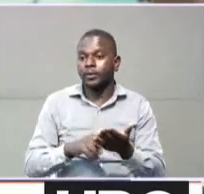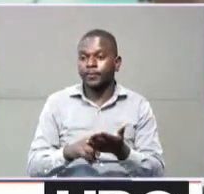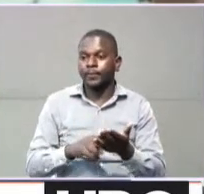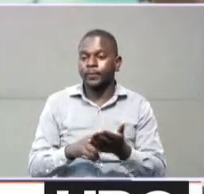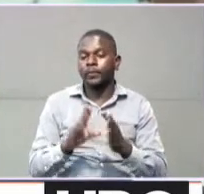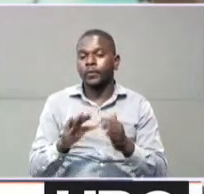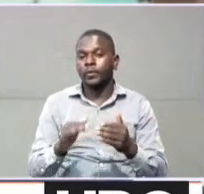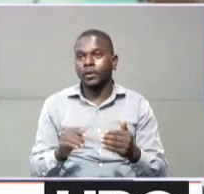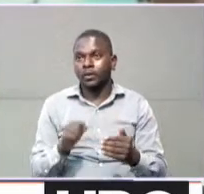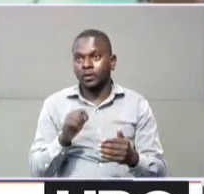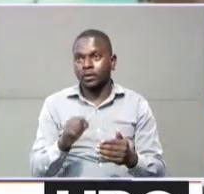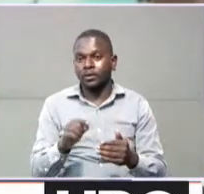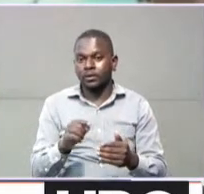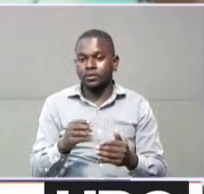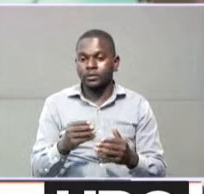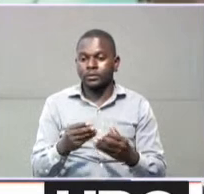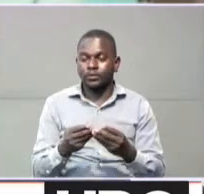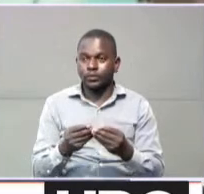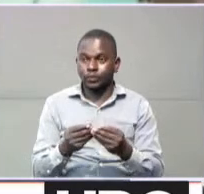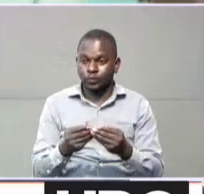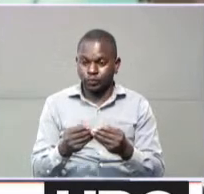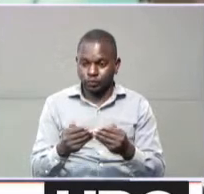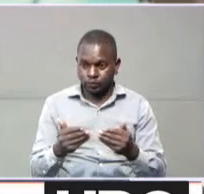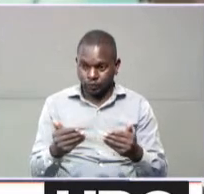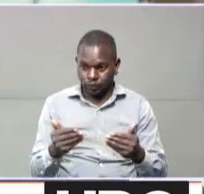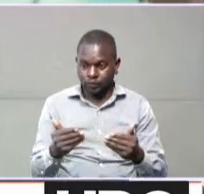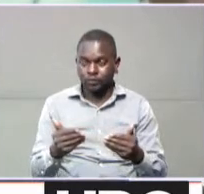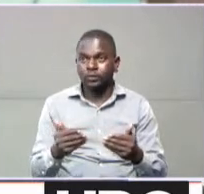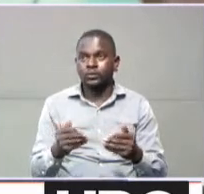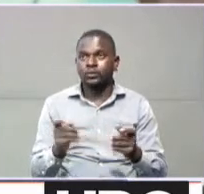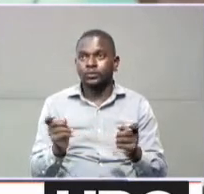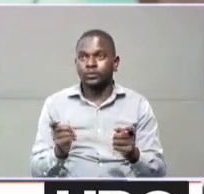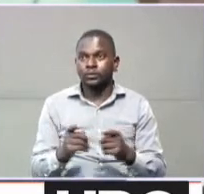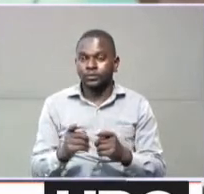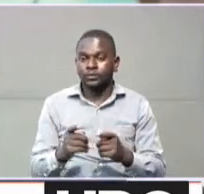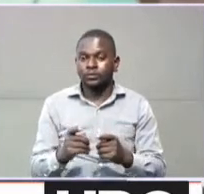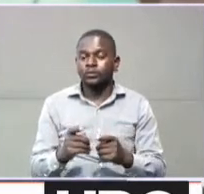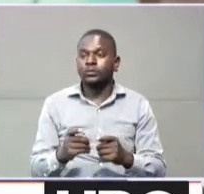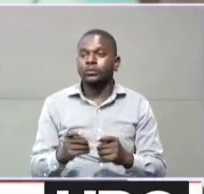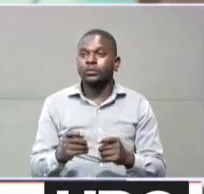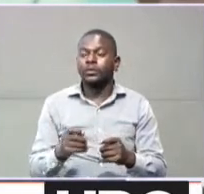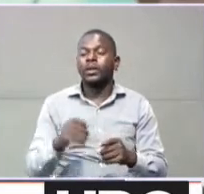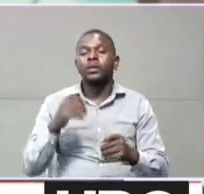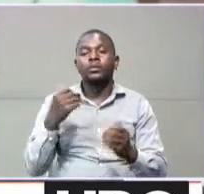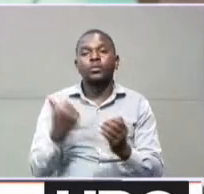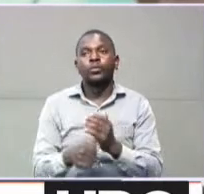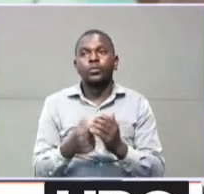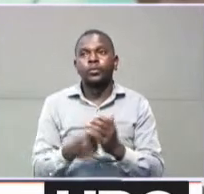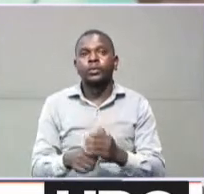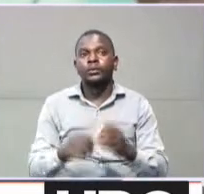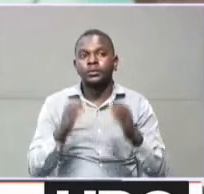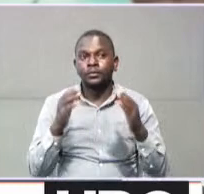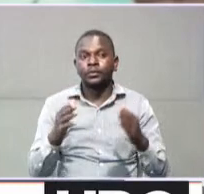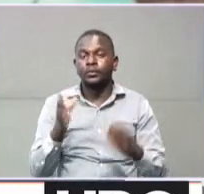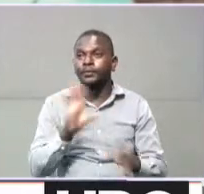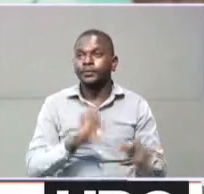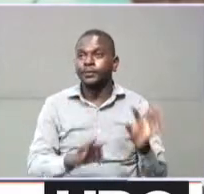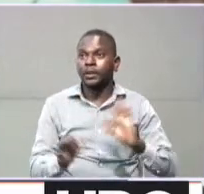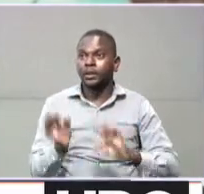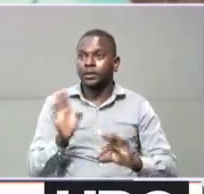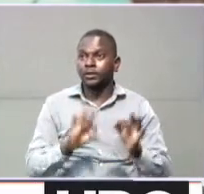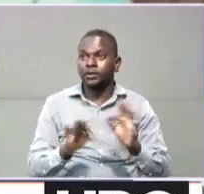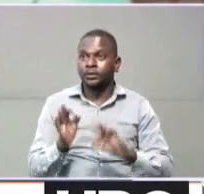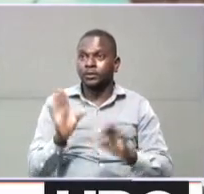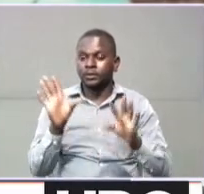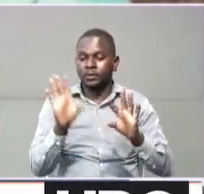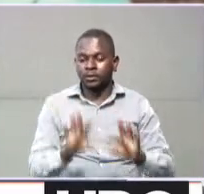for diluting dissolving water paints and wood boxing so it is a very dangerous chemical for